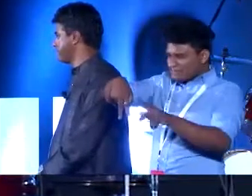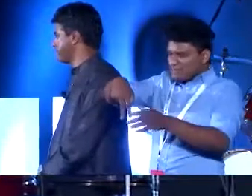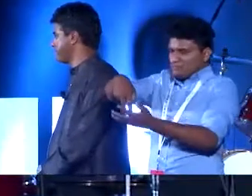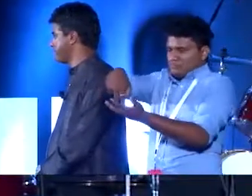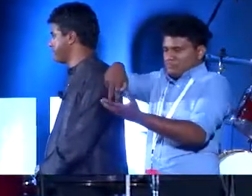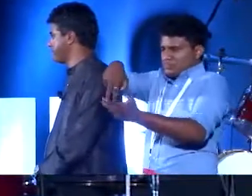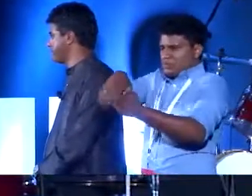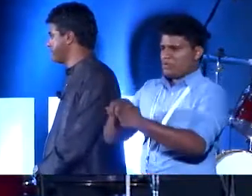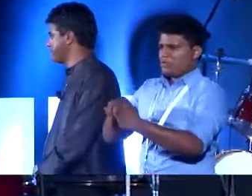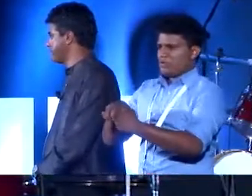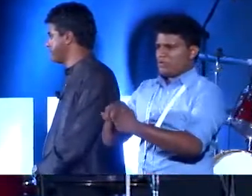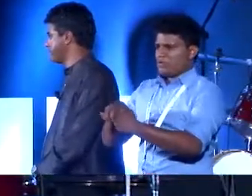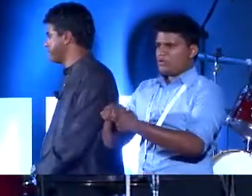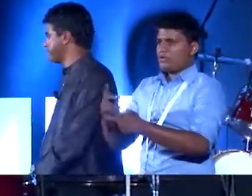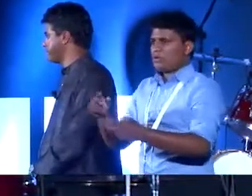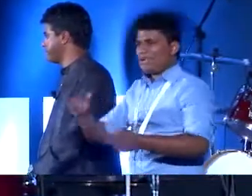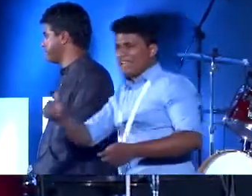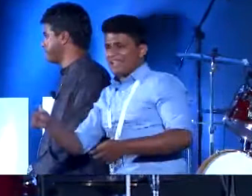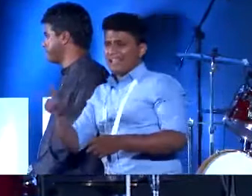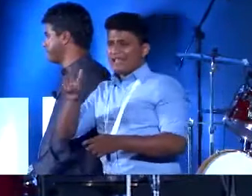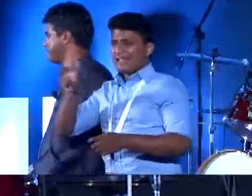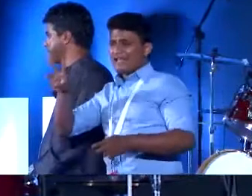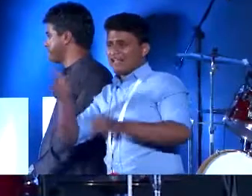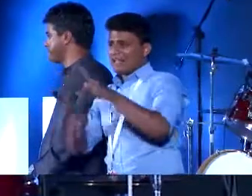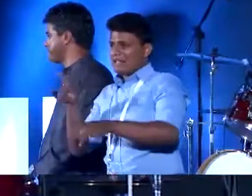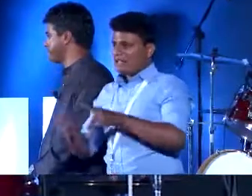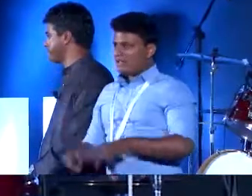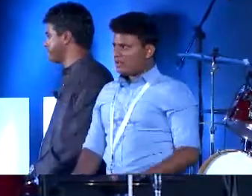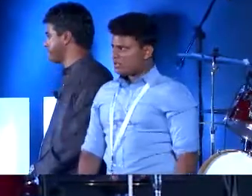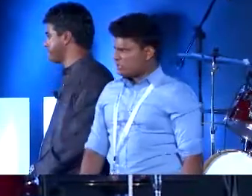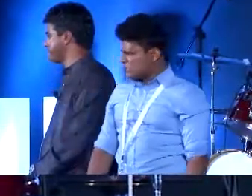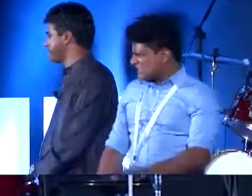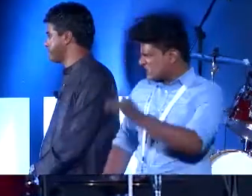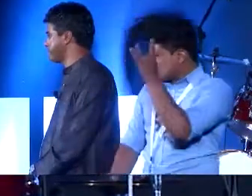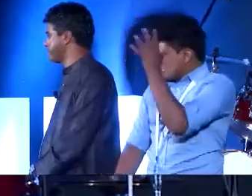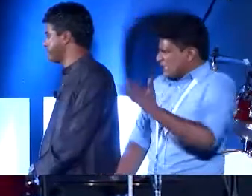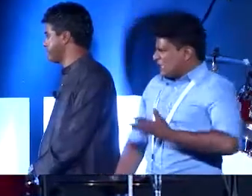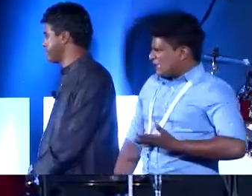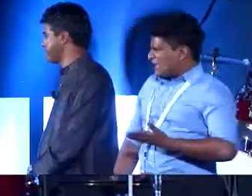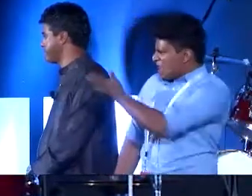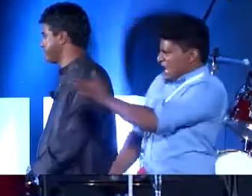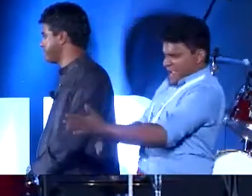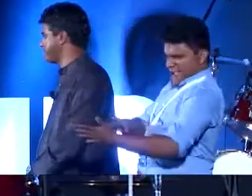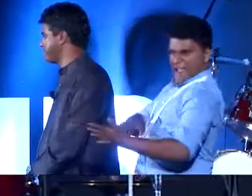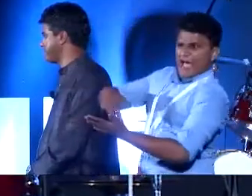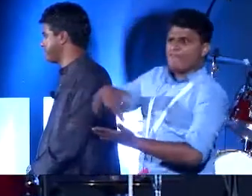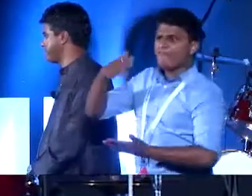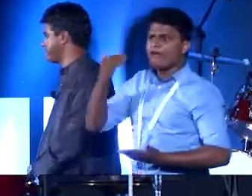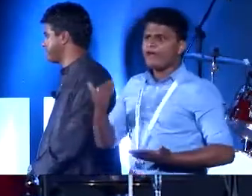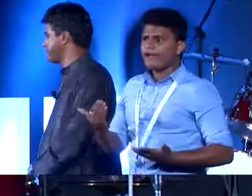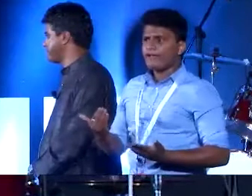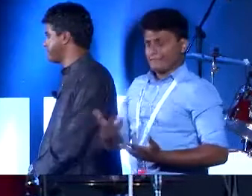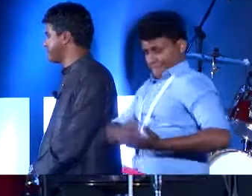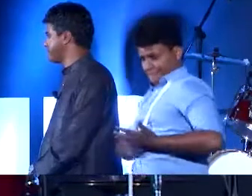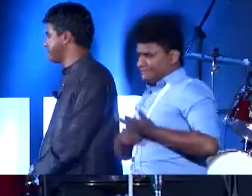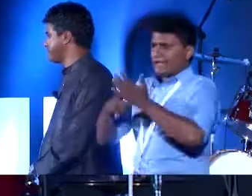and the crowd, two or three of people in the crowd got really very upset that he was not standing up and not respecting